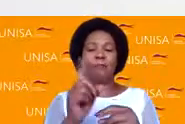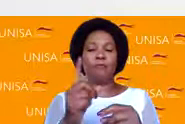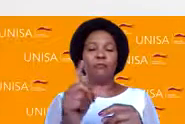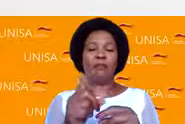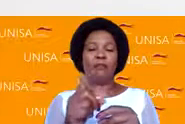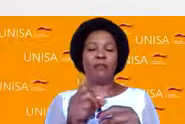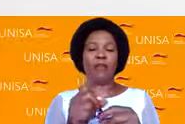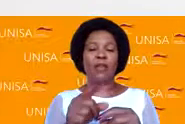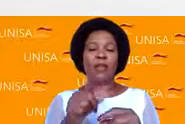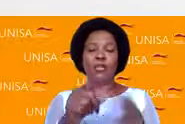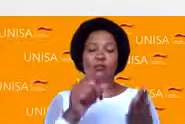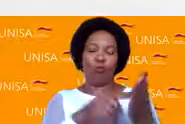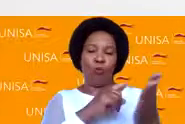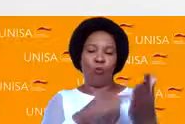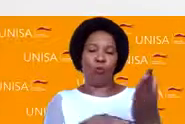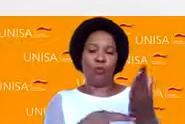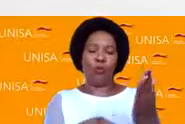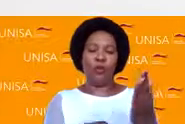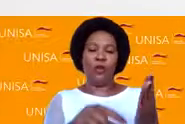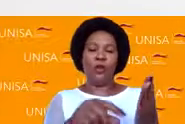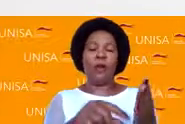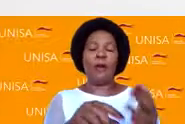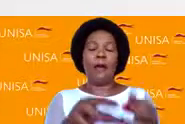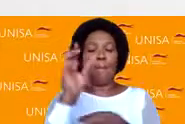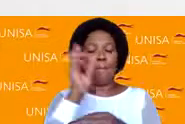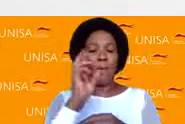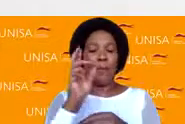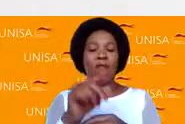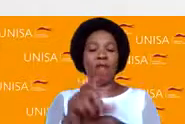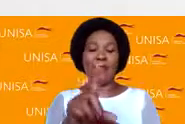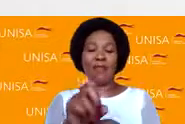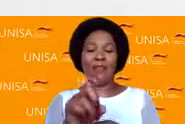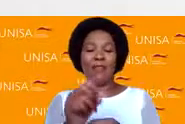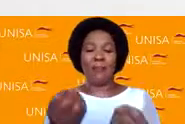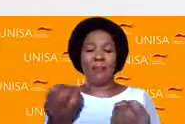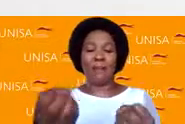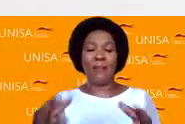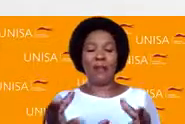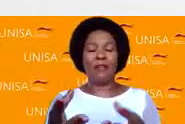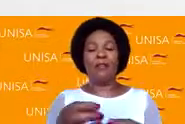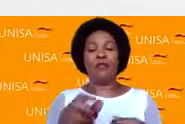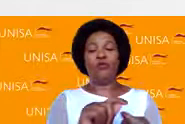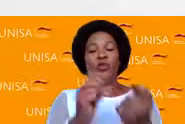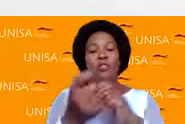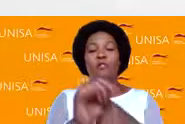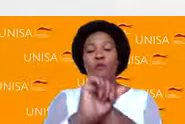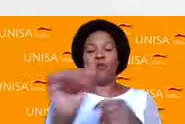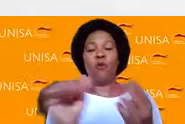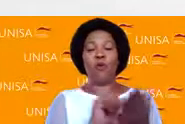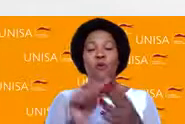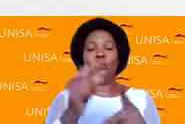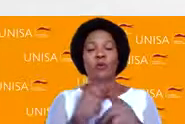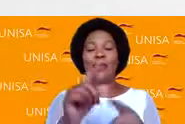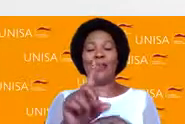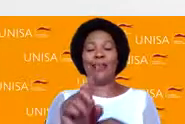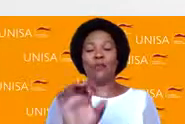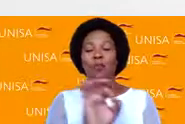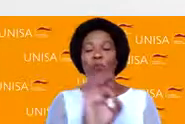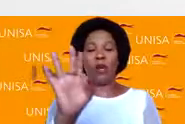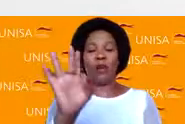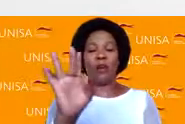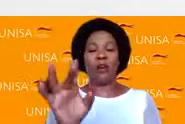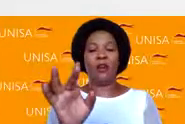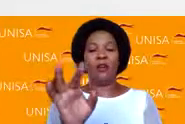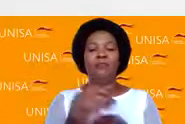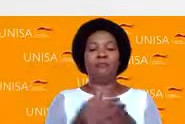the incorrect password. So just remember, when you click the submit button to change your password, only click it once and just wait for